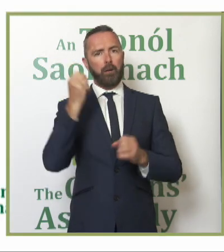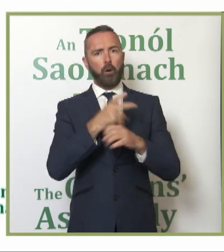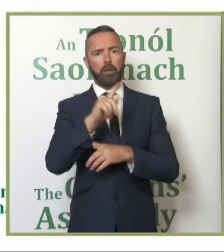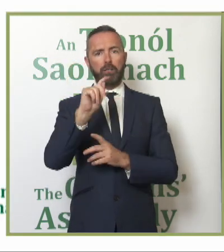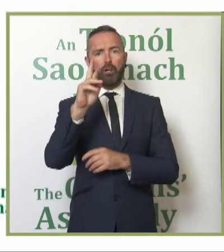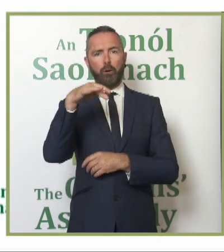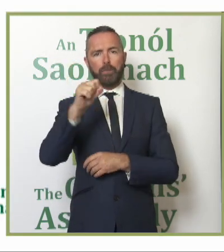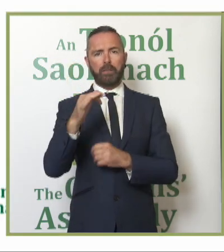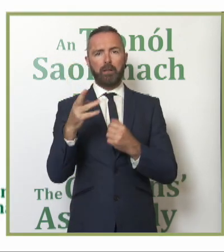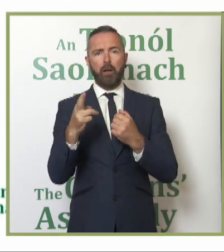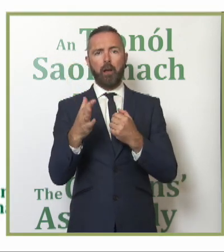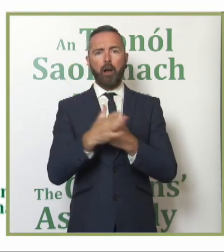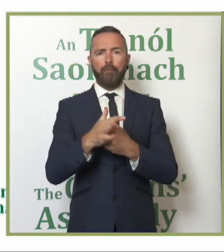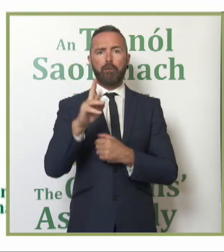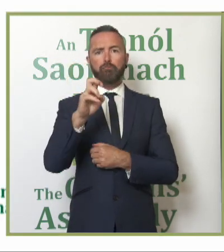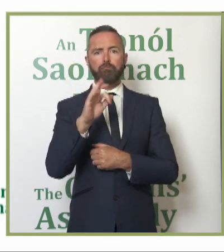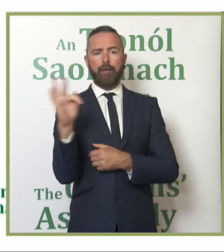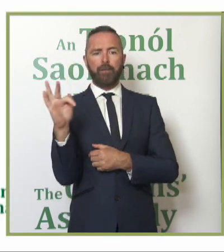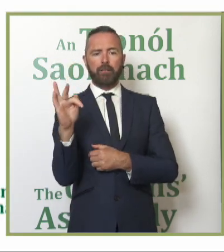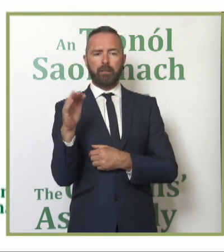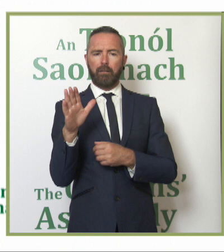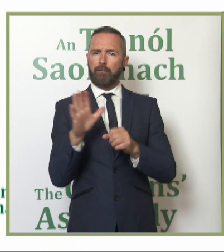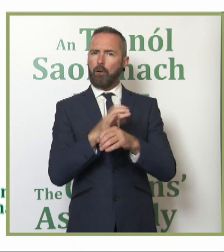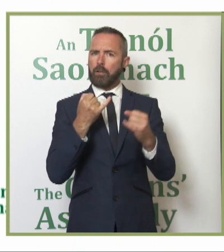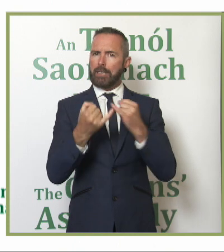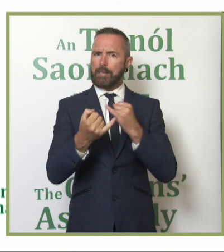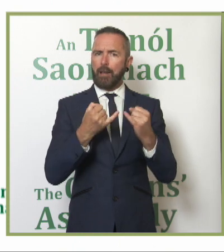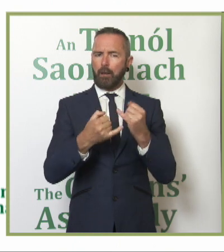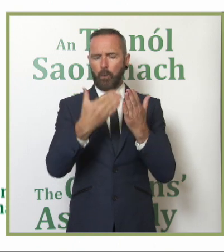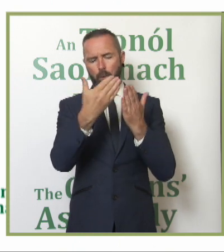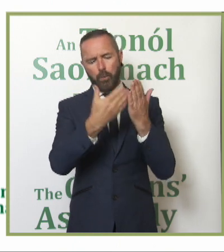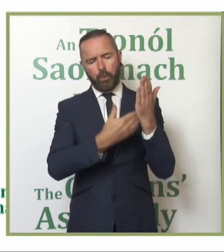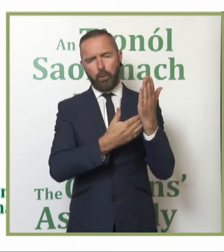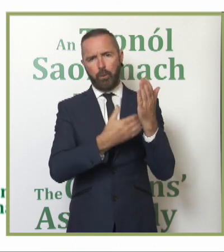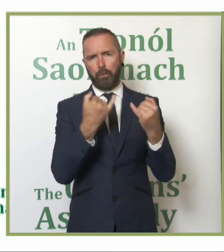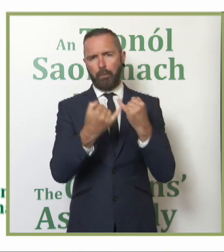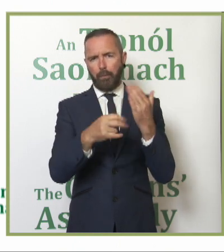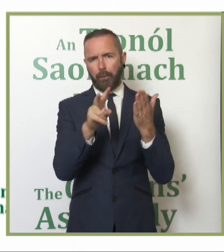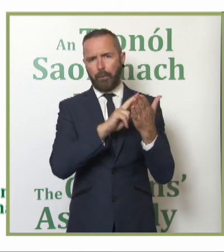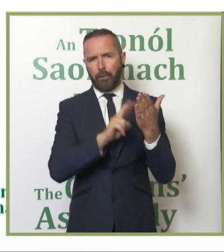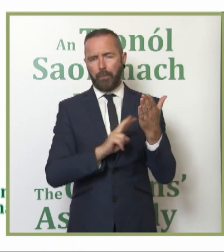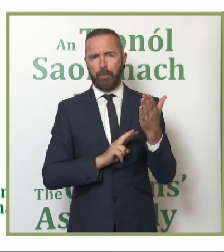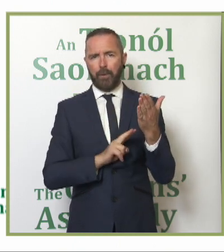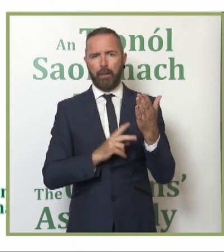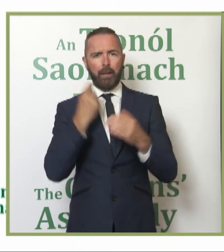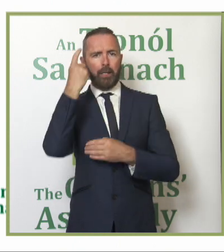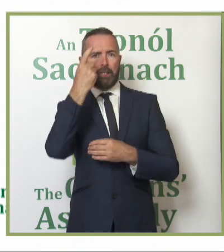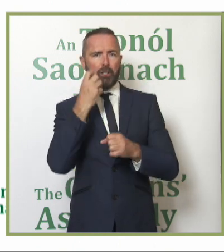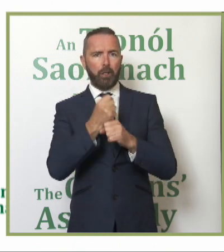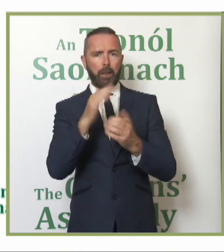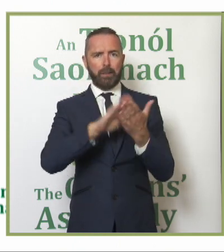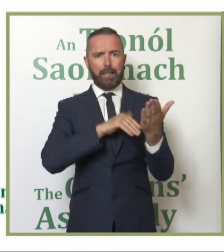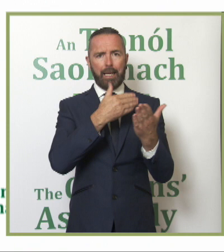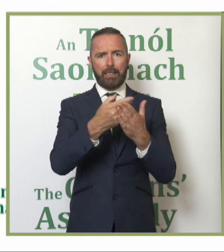are very detailed. This is the headline, which Paul has already read, is about how we consider the legislative policy and operation changes the state could